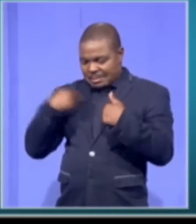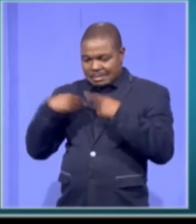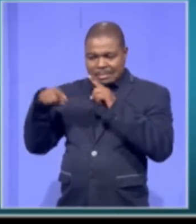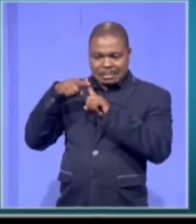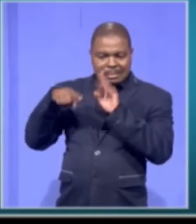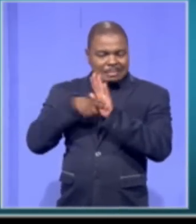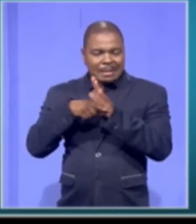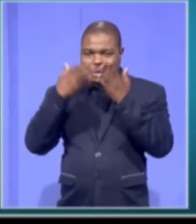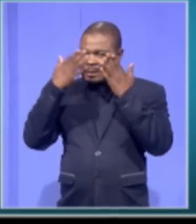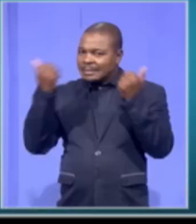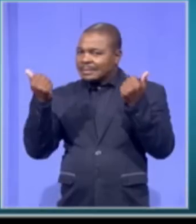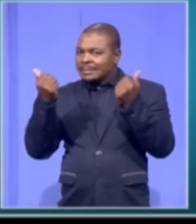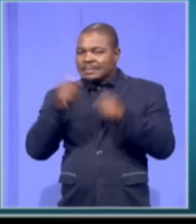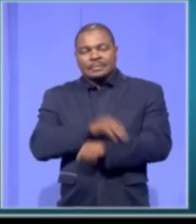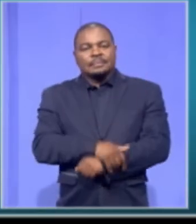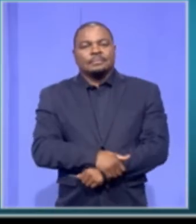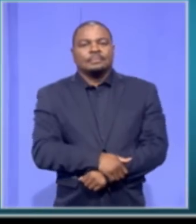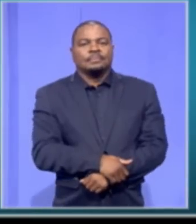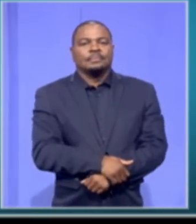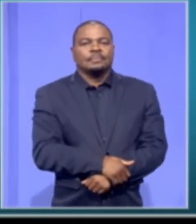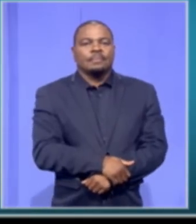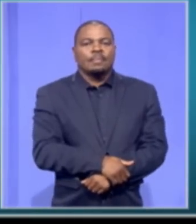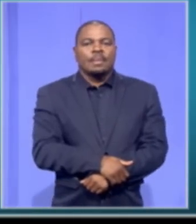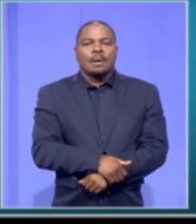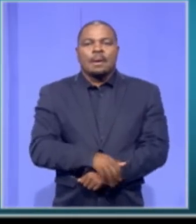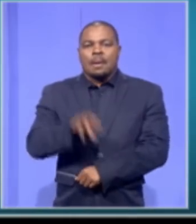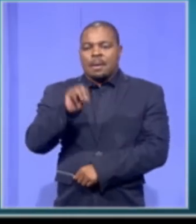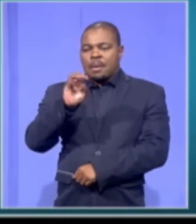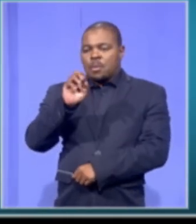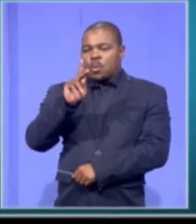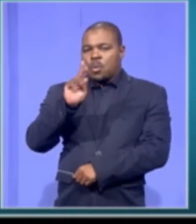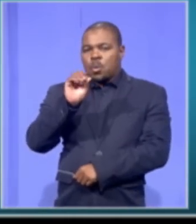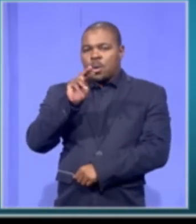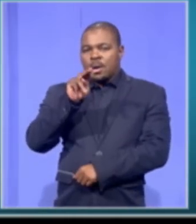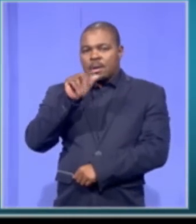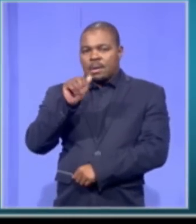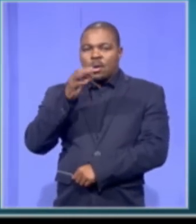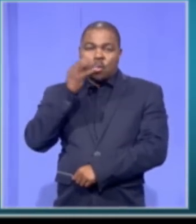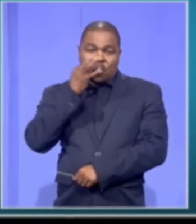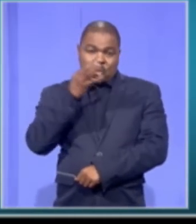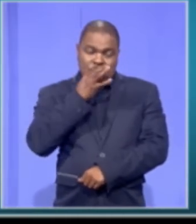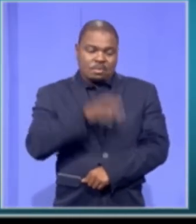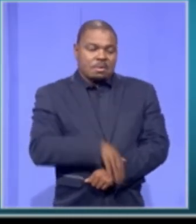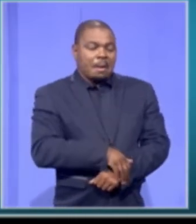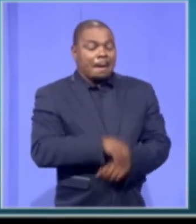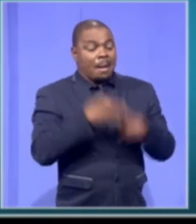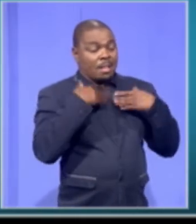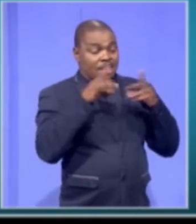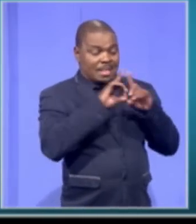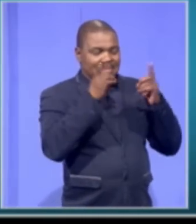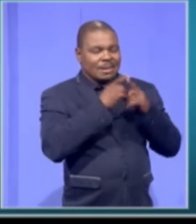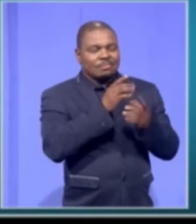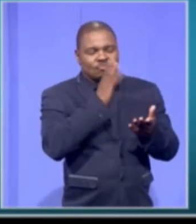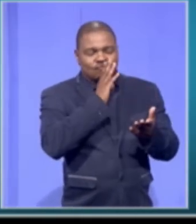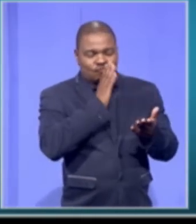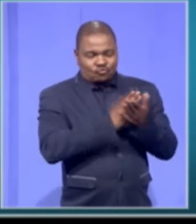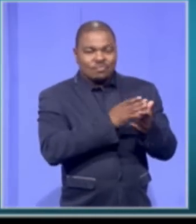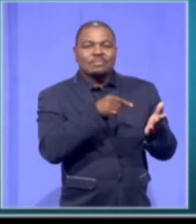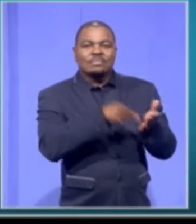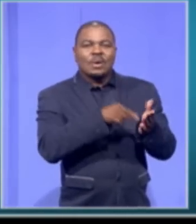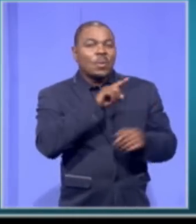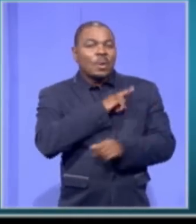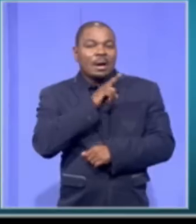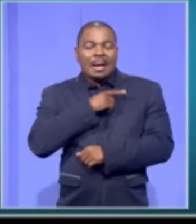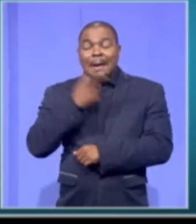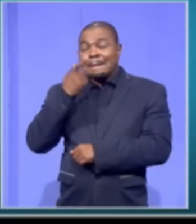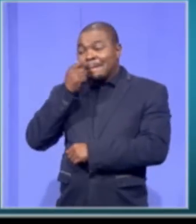sa bophelo. Mpho Mokwena yena o re kgoro ya maphelo e bolela nnete, banna ga re